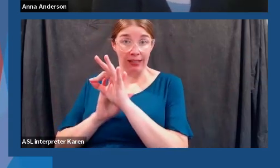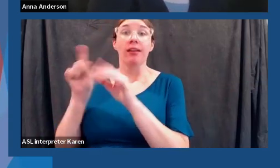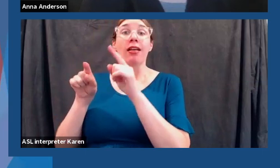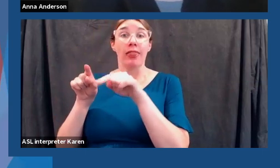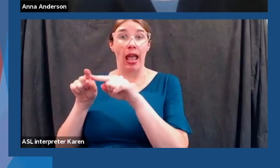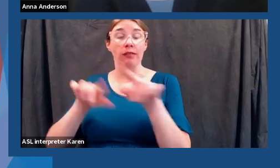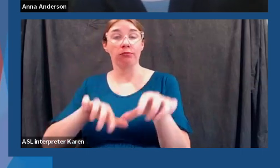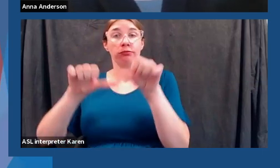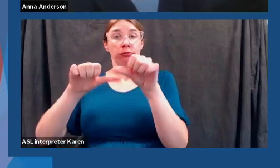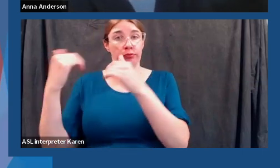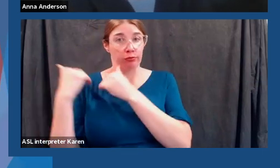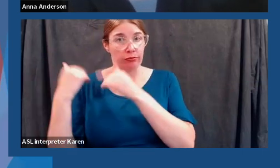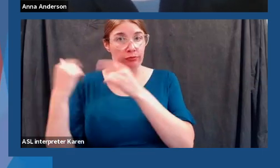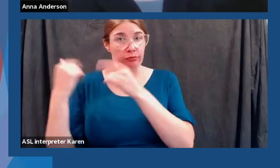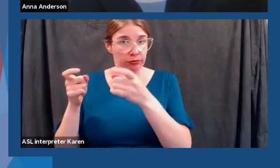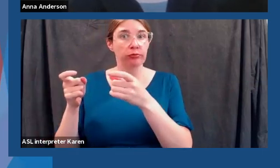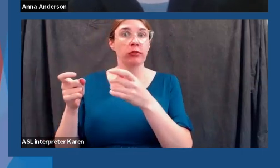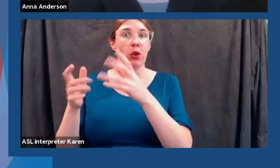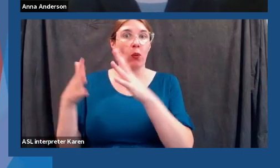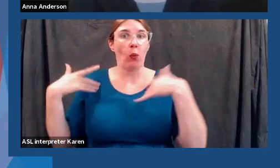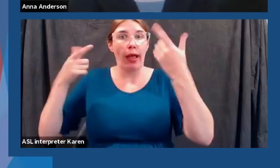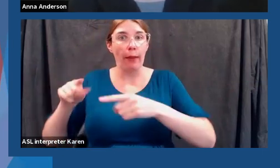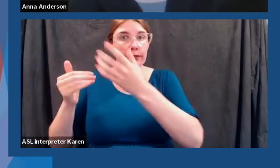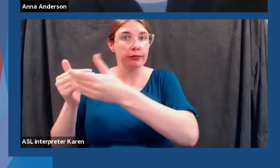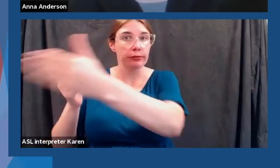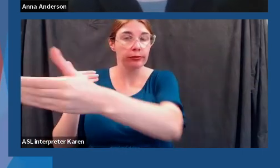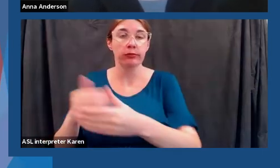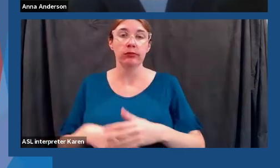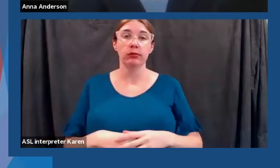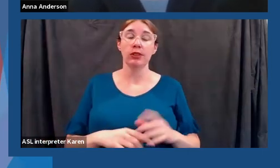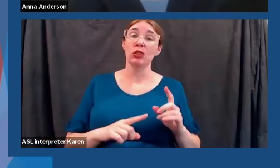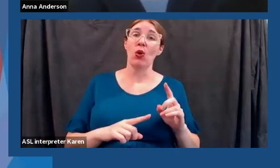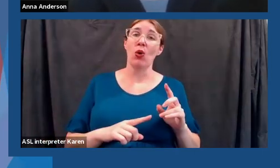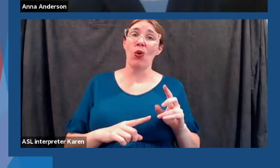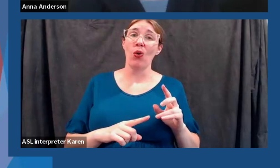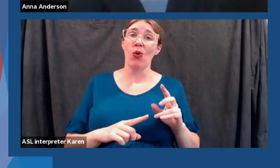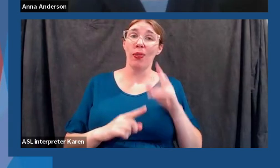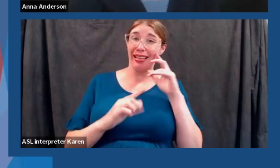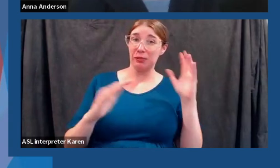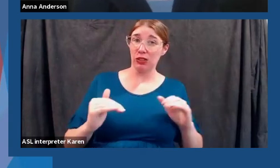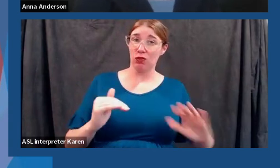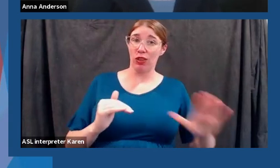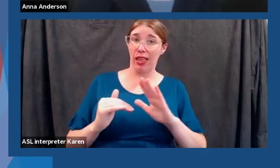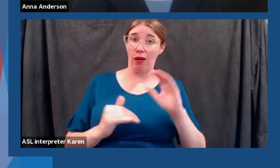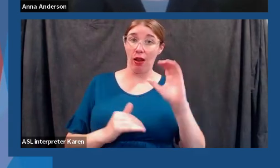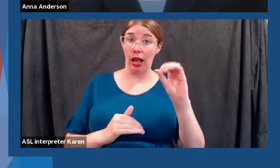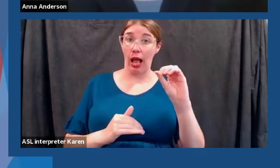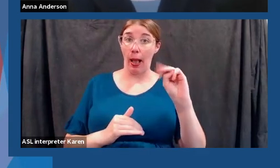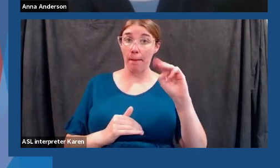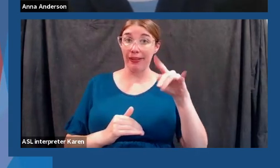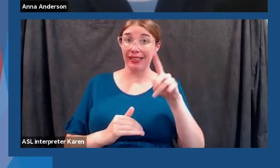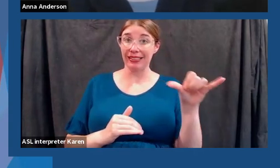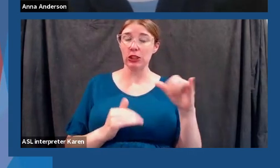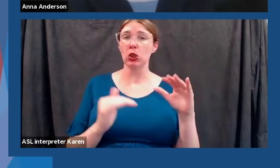happens. So there's a very low standard of competency. It's lower, the standard